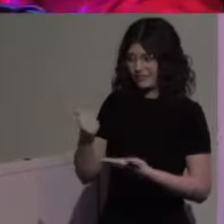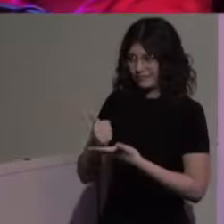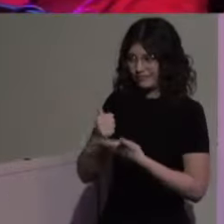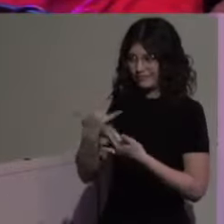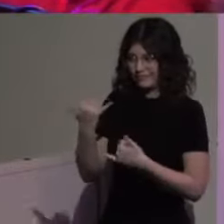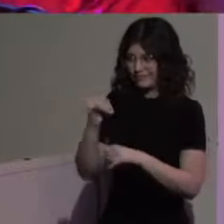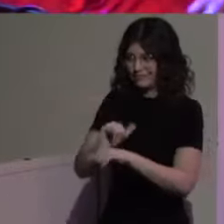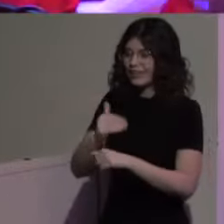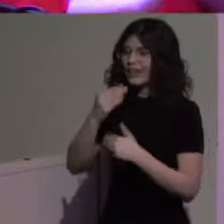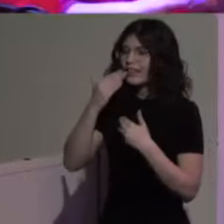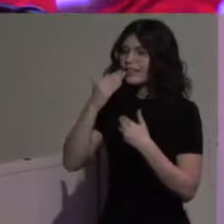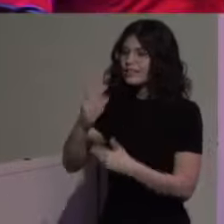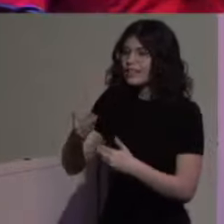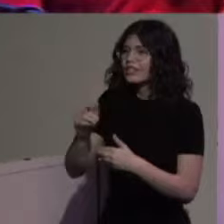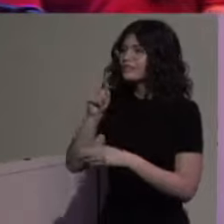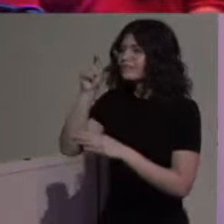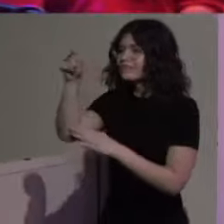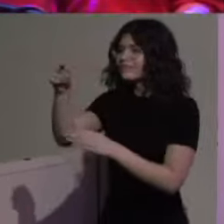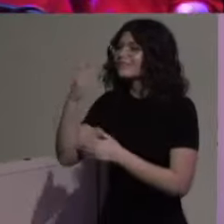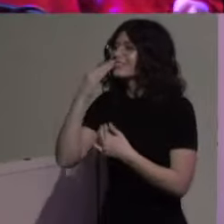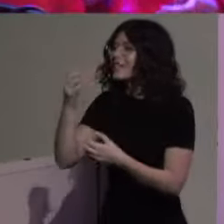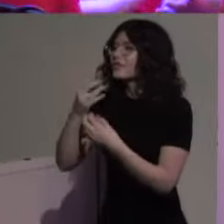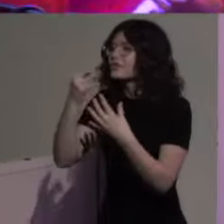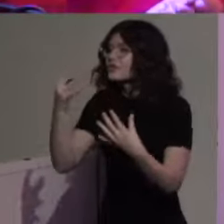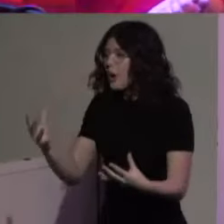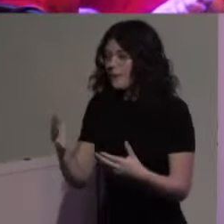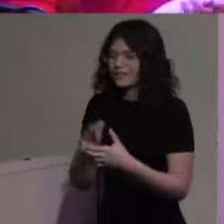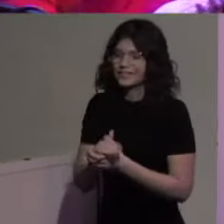much. Jen Aldez, if you're back there, thank you so much for all your help.